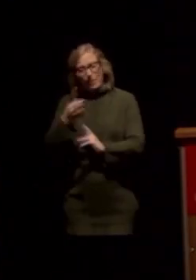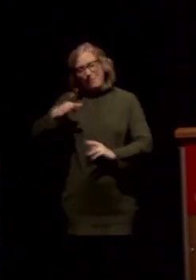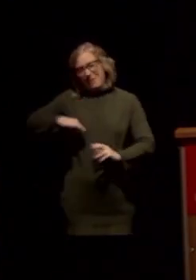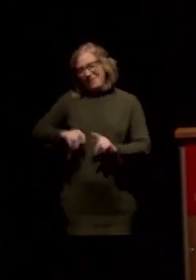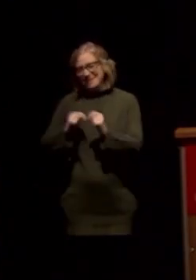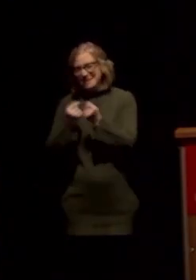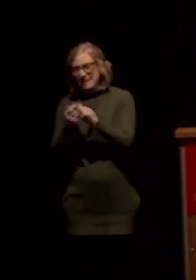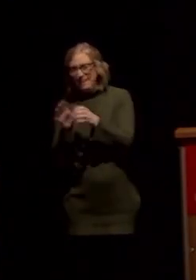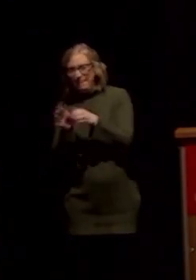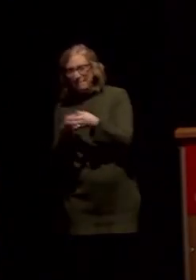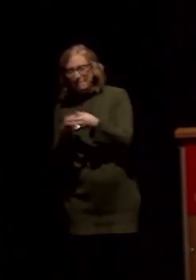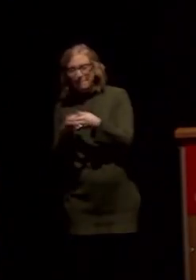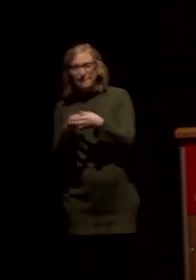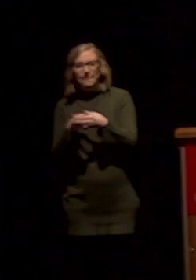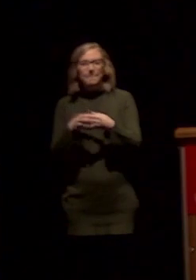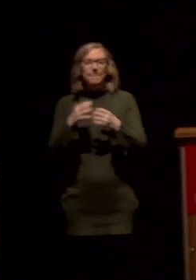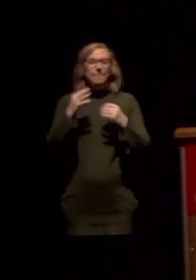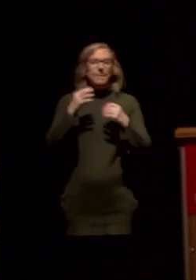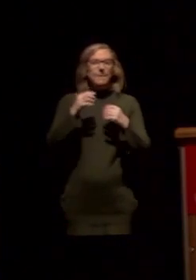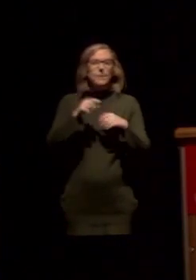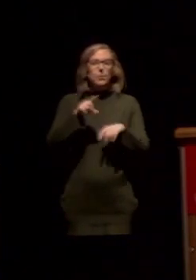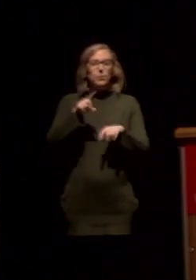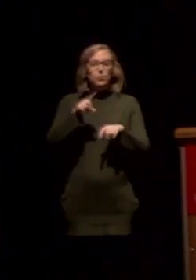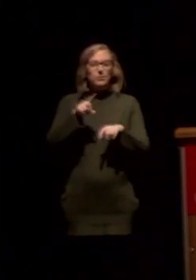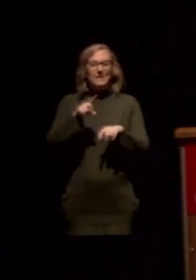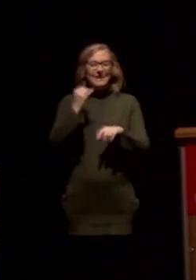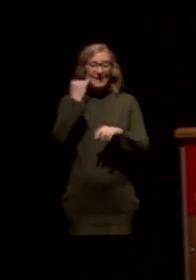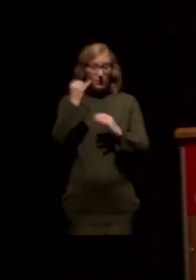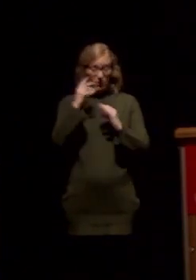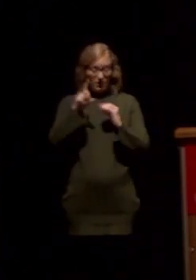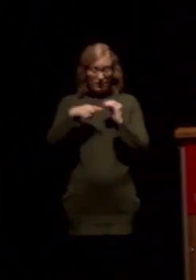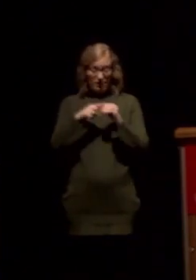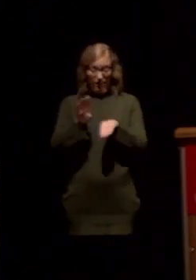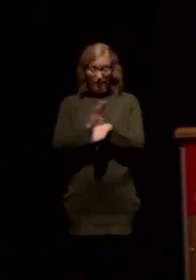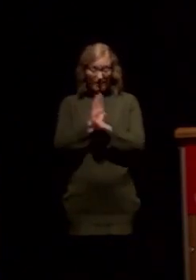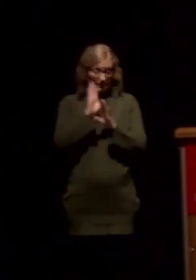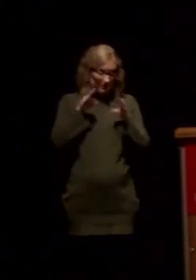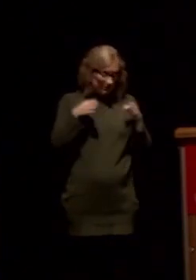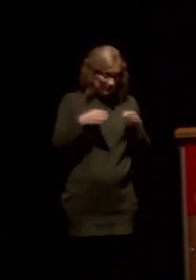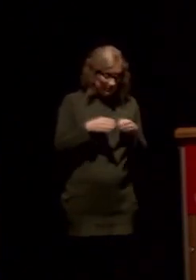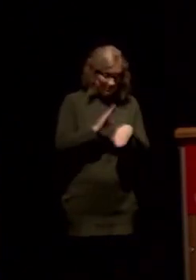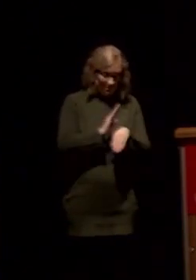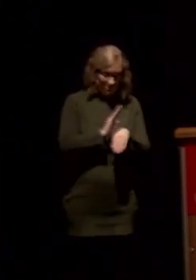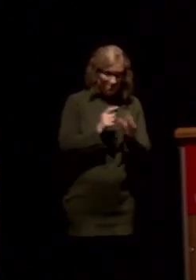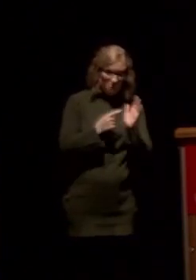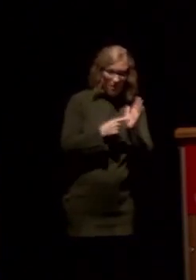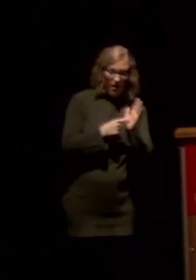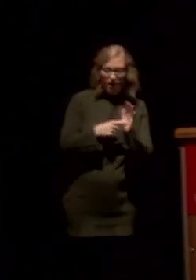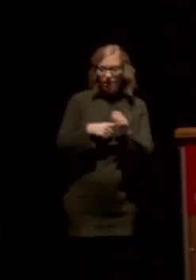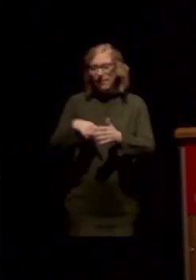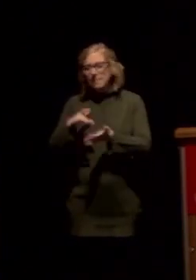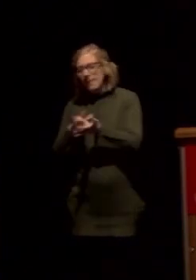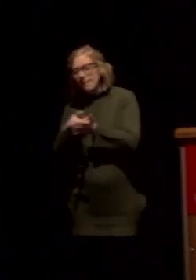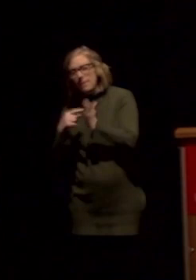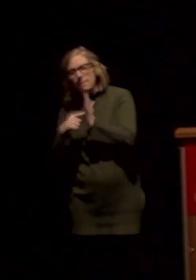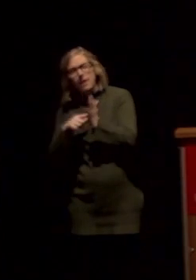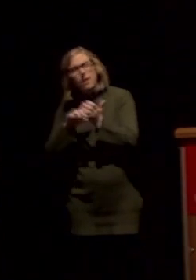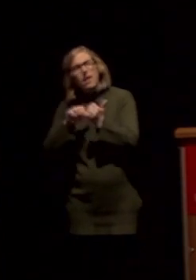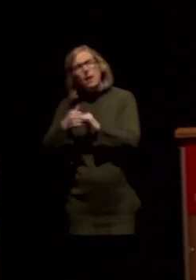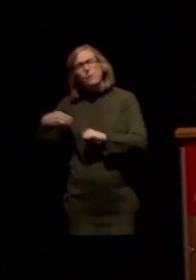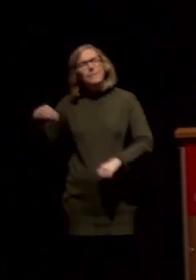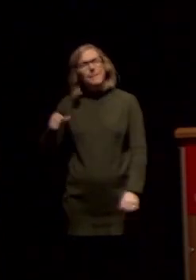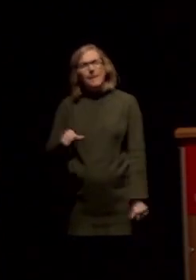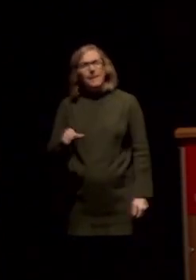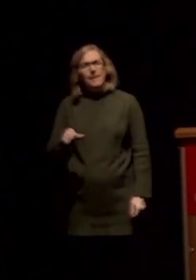think thinking outside the narrow business model as well as the medical model, to say, how do we pay for this, which is also